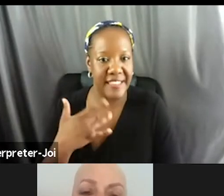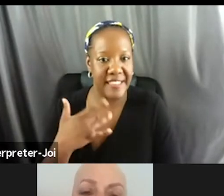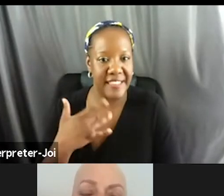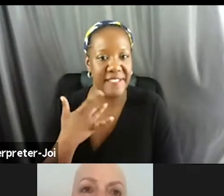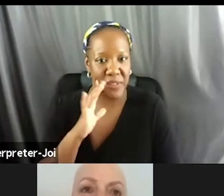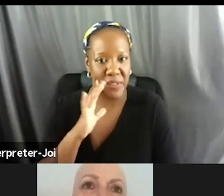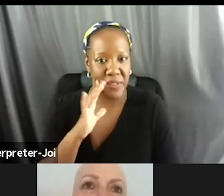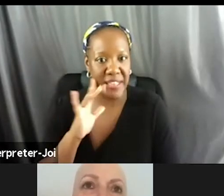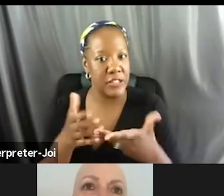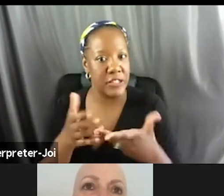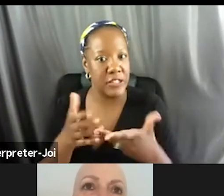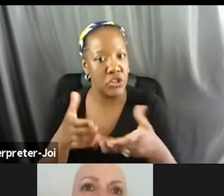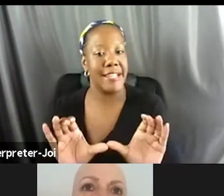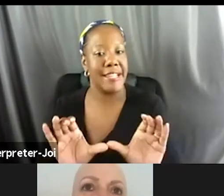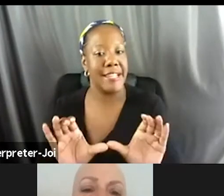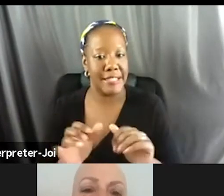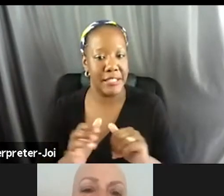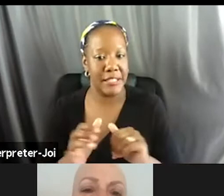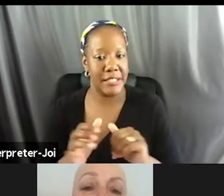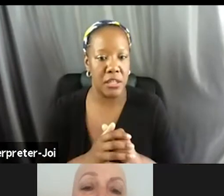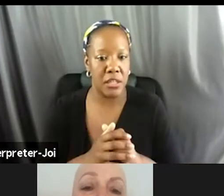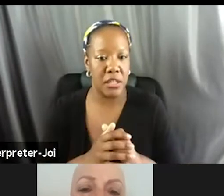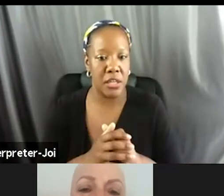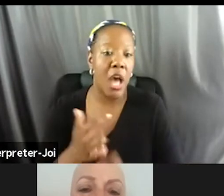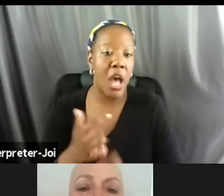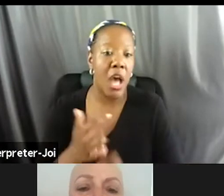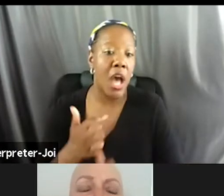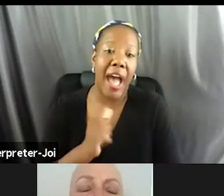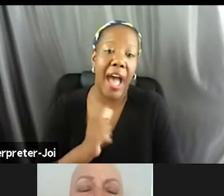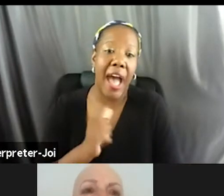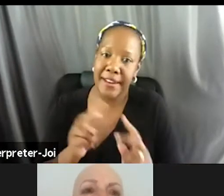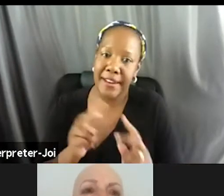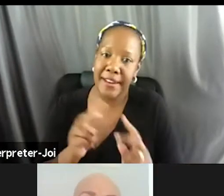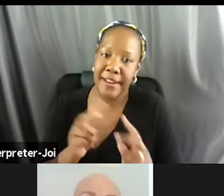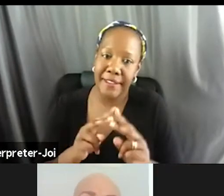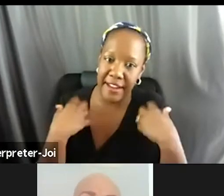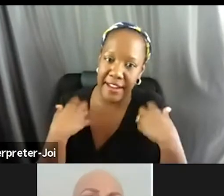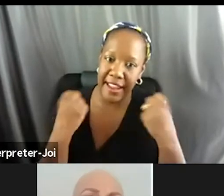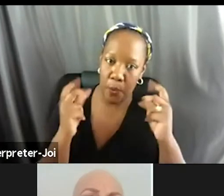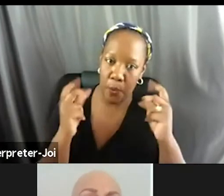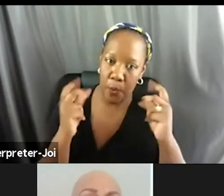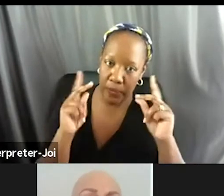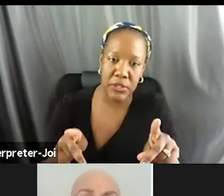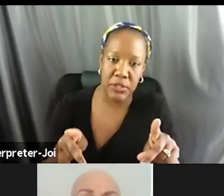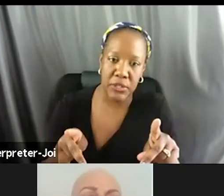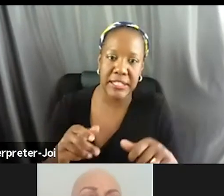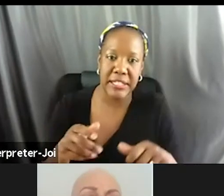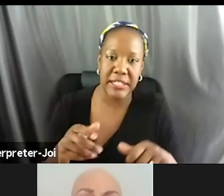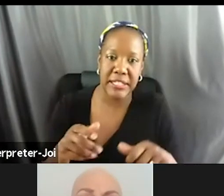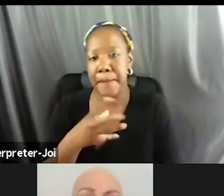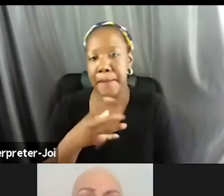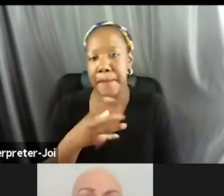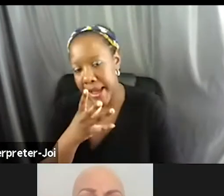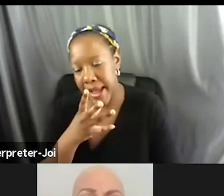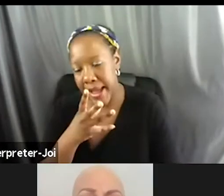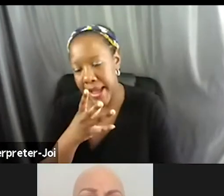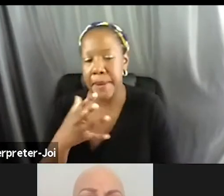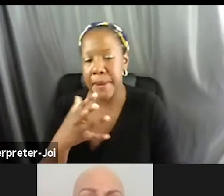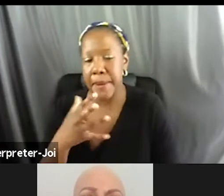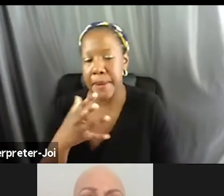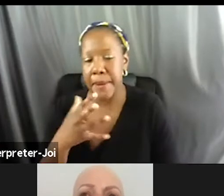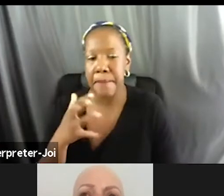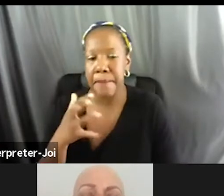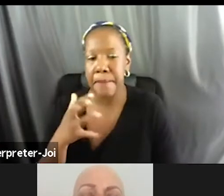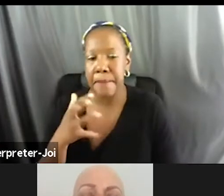I'm not, you know, I'm a very healthy person, and you know, I'm a mom and a wife and a sister